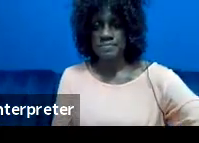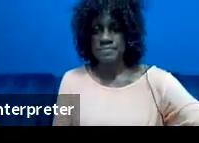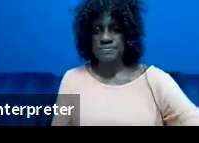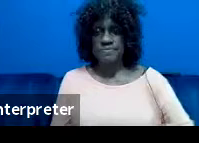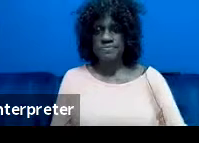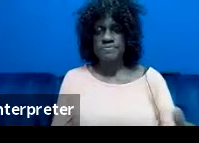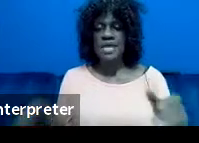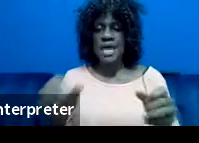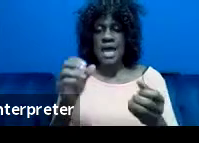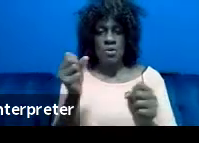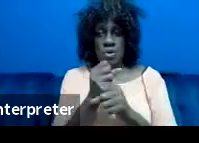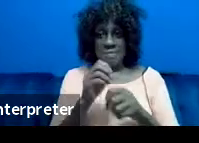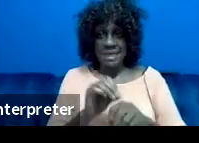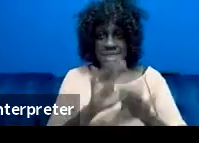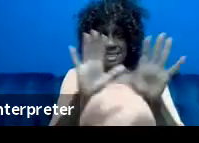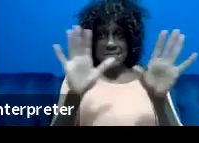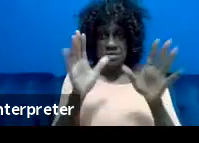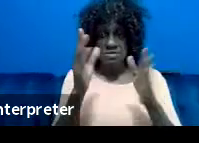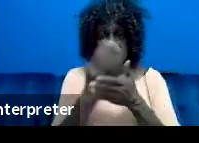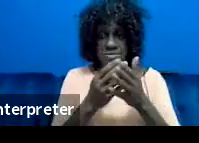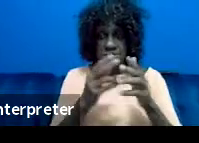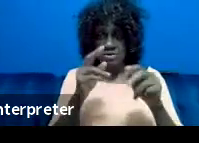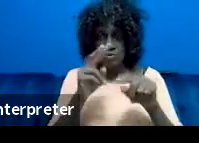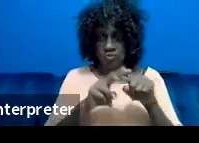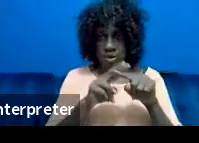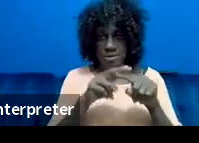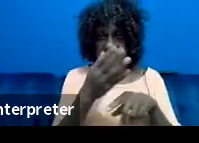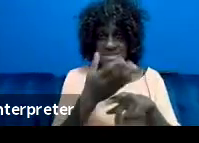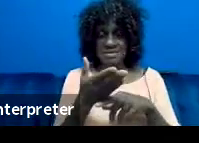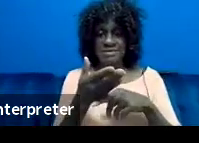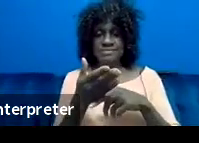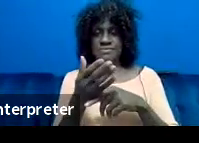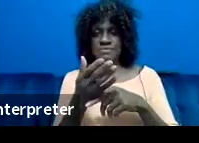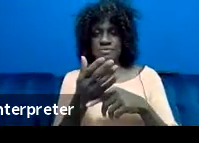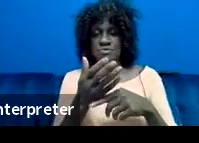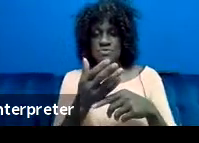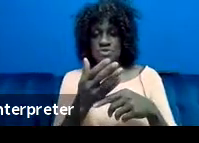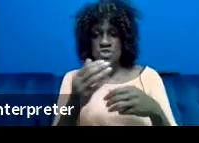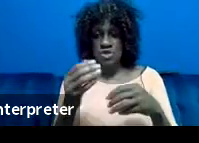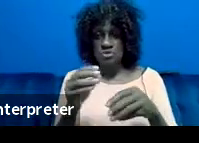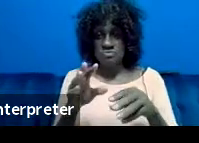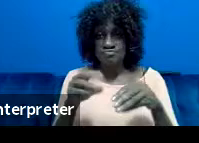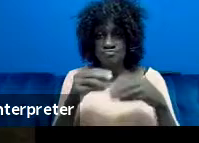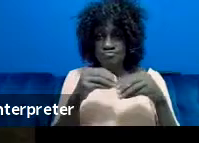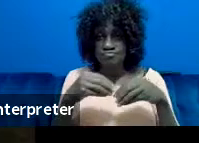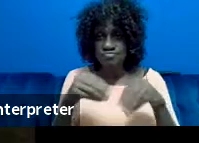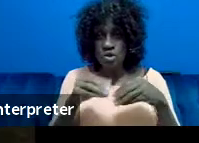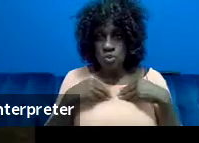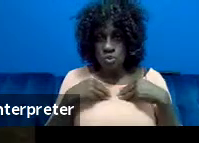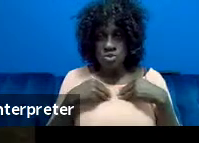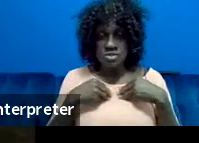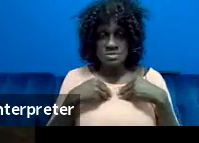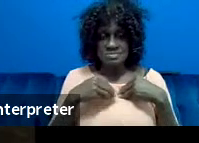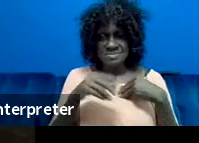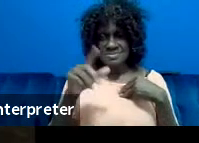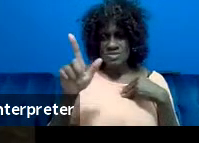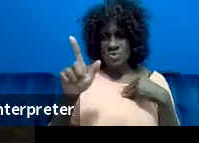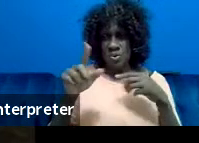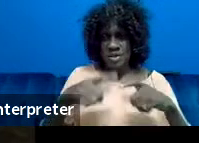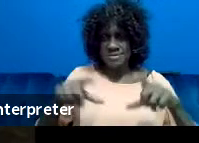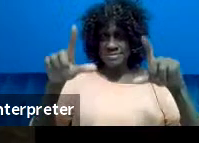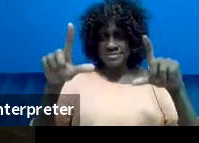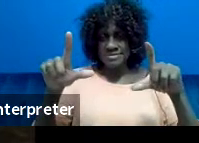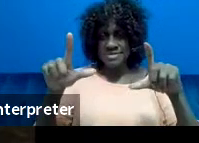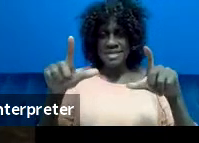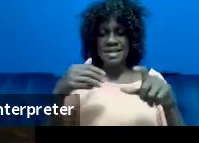I wanted to clarify some of the terms and application of a play area standards. Moving on to slide number 21, a play area